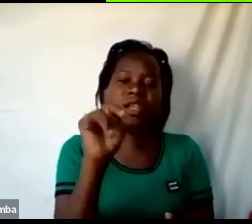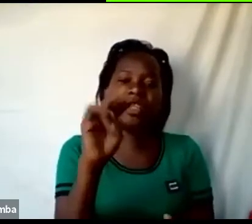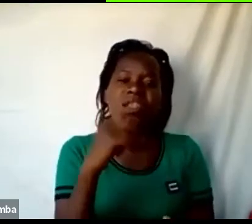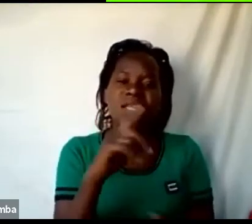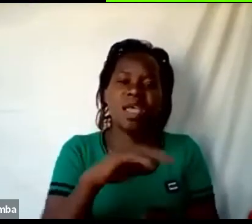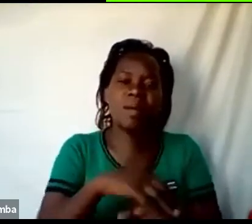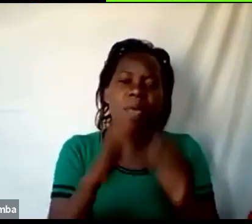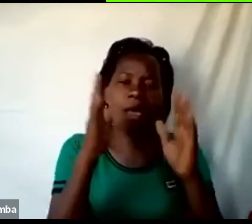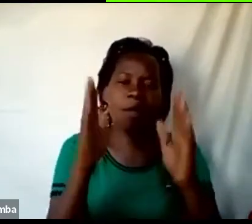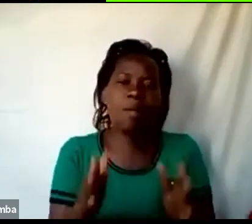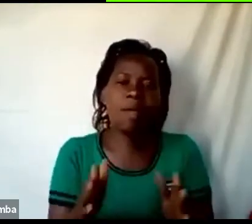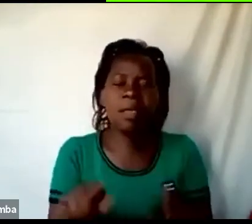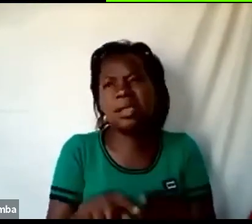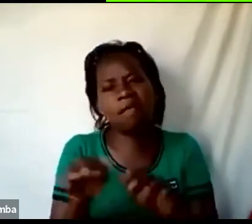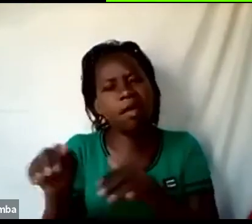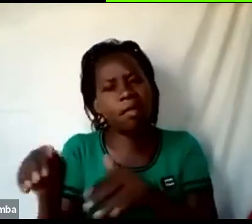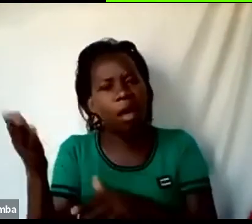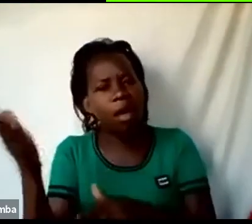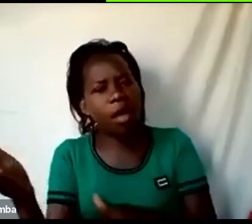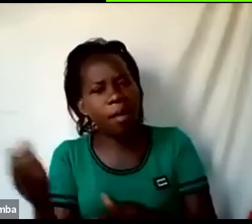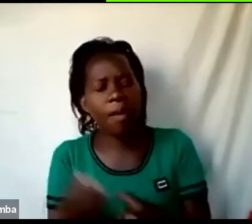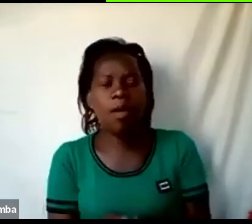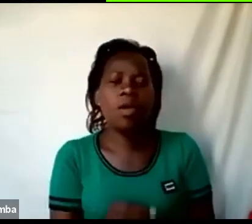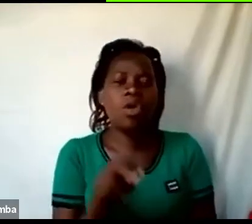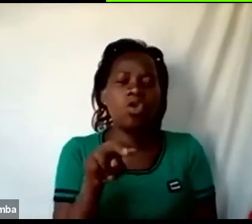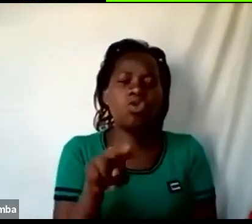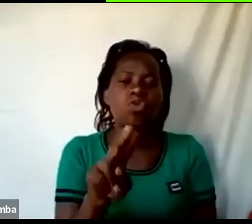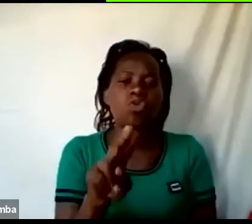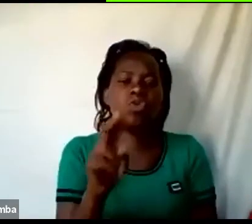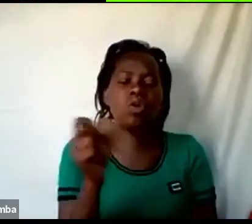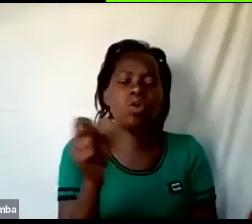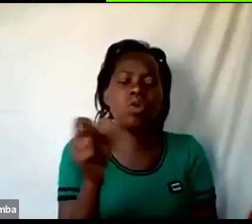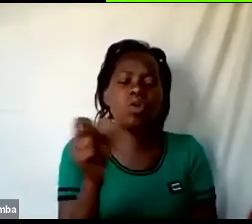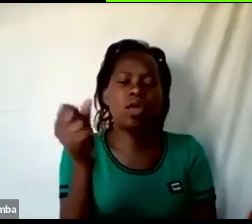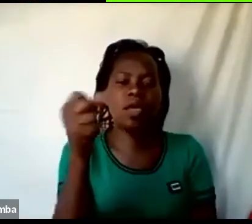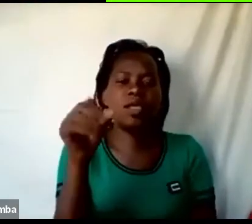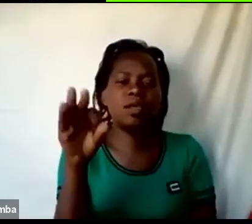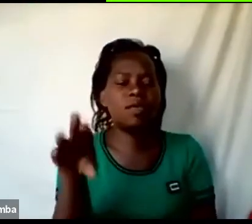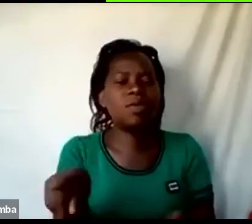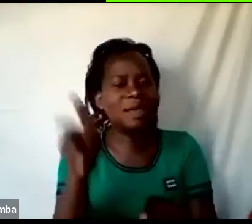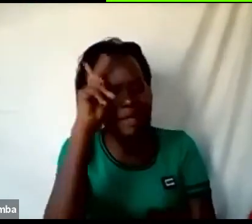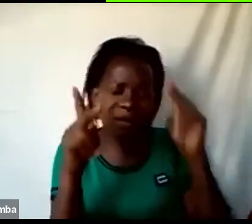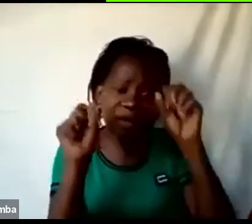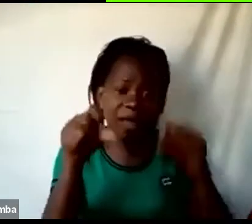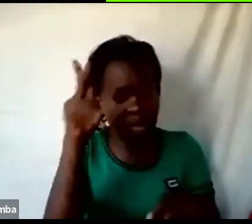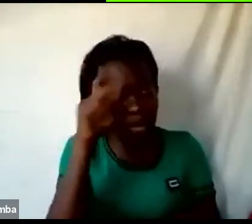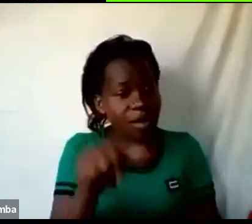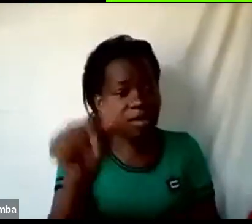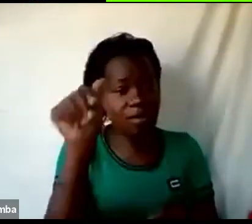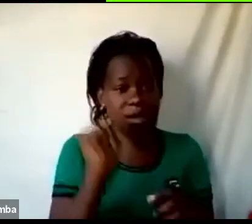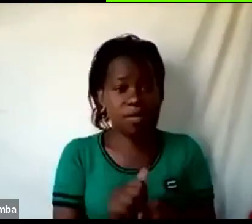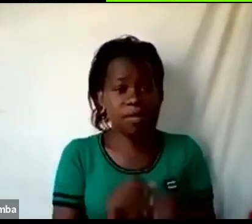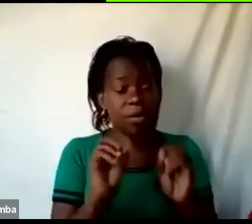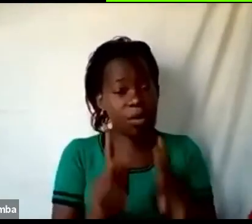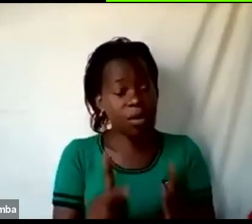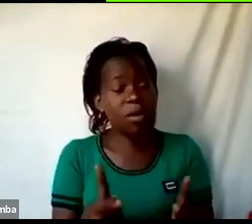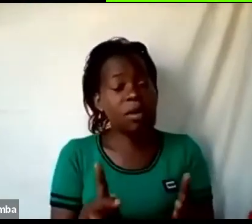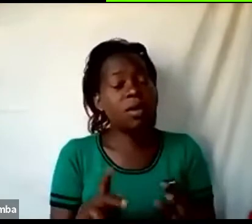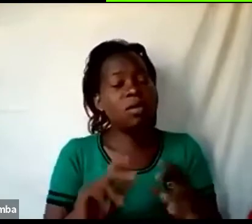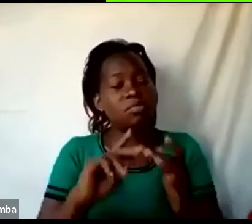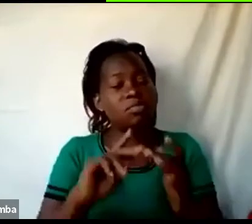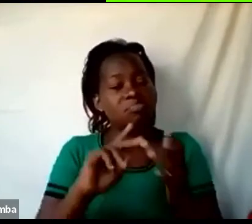farmers, PSFU overall. And then skilling, can you skill yourself? Yes, again, on Google, you find a